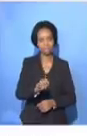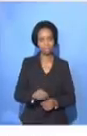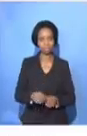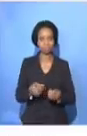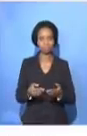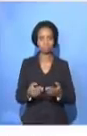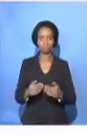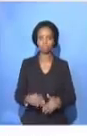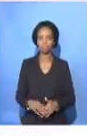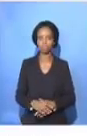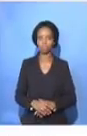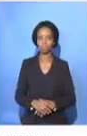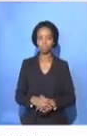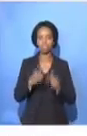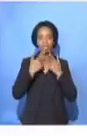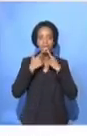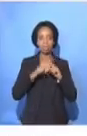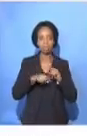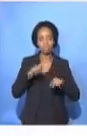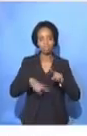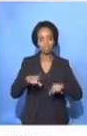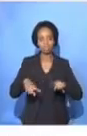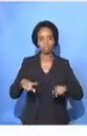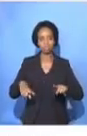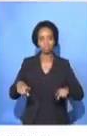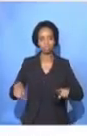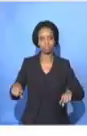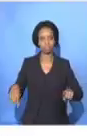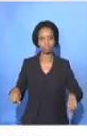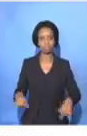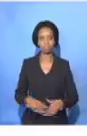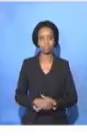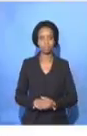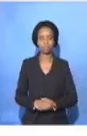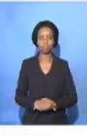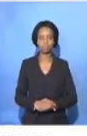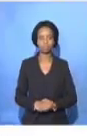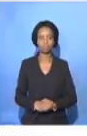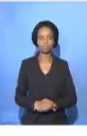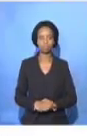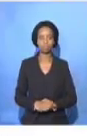Mkubwa wa mabalozi na mabalozi yote ya Afrika Mashariki,